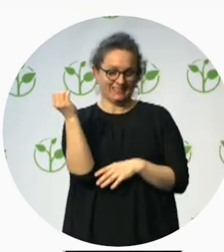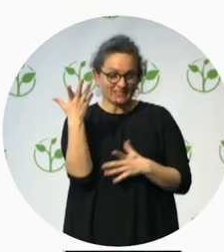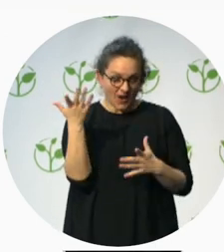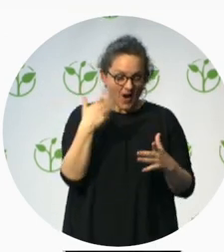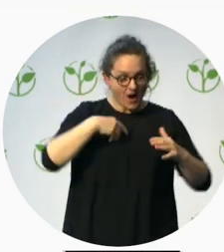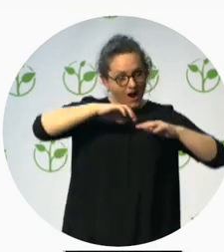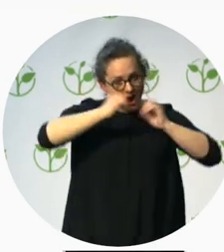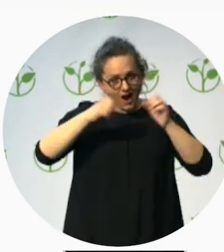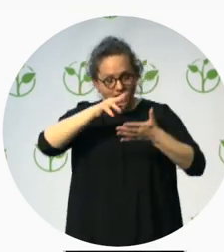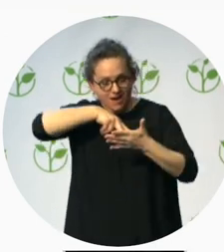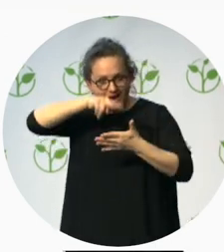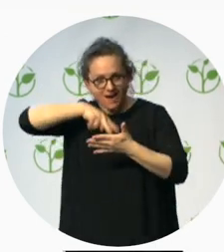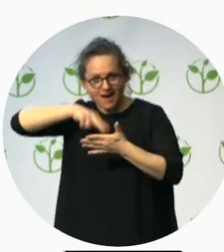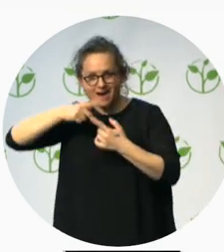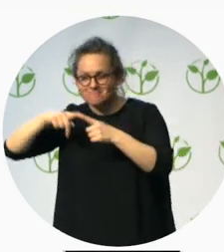around the world,